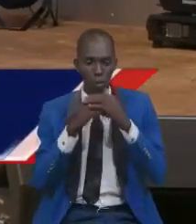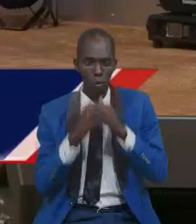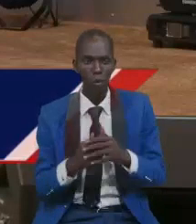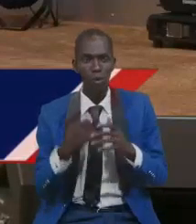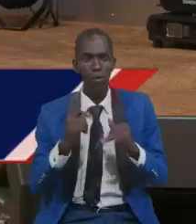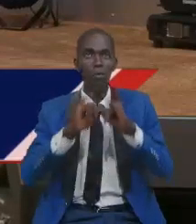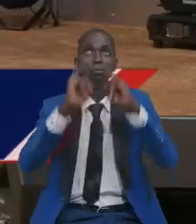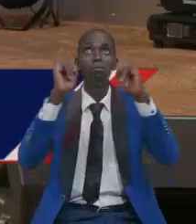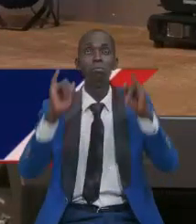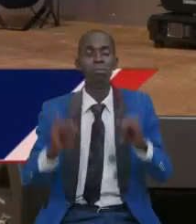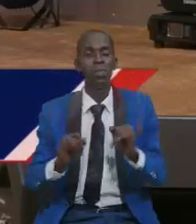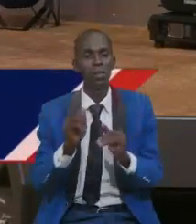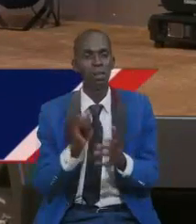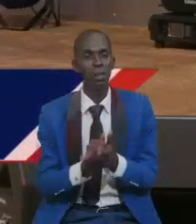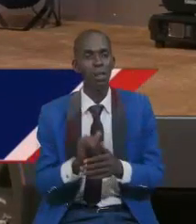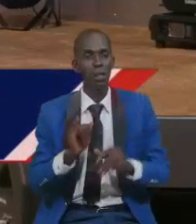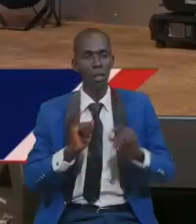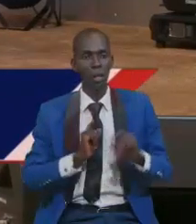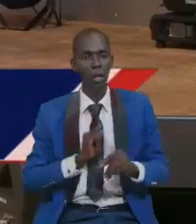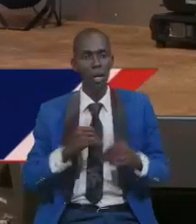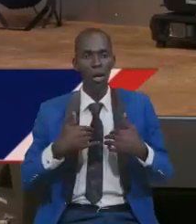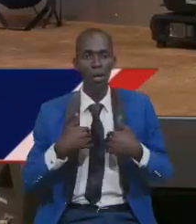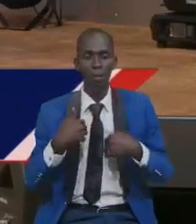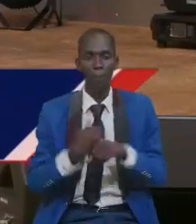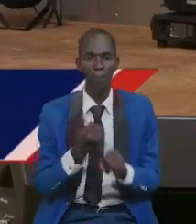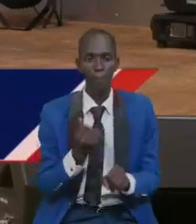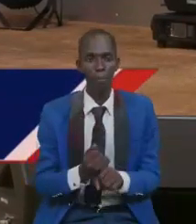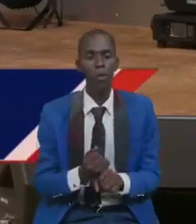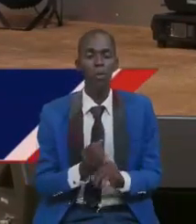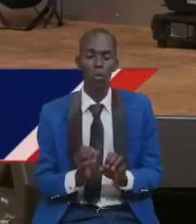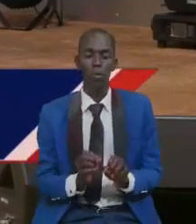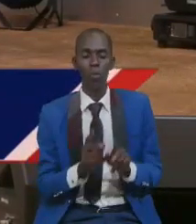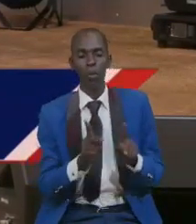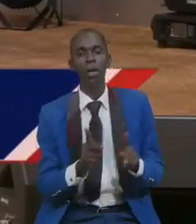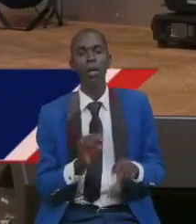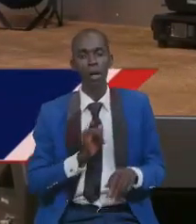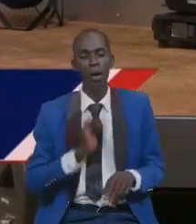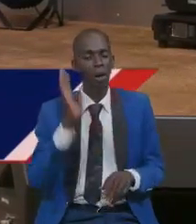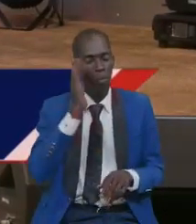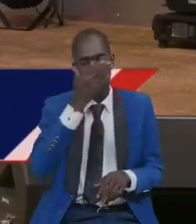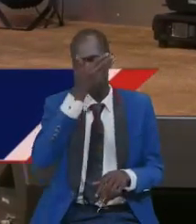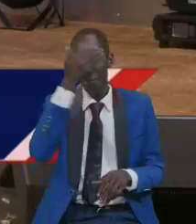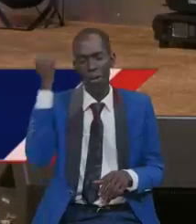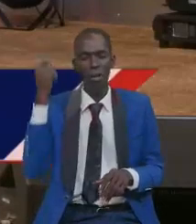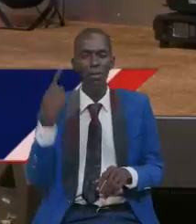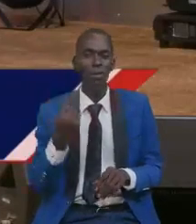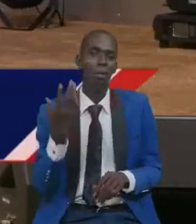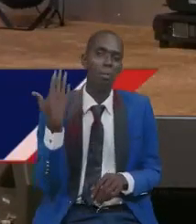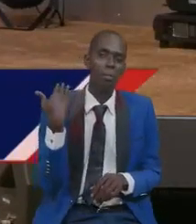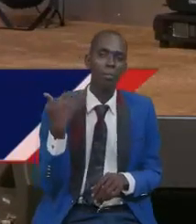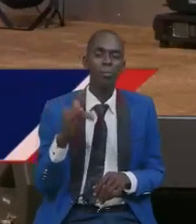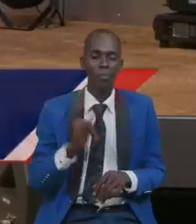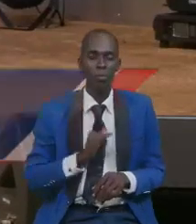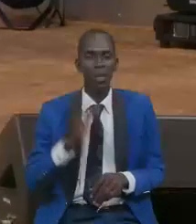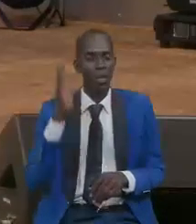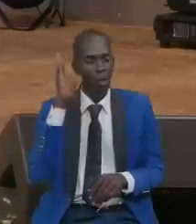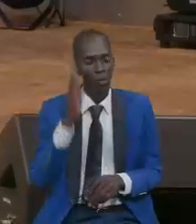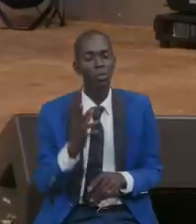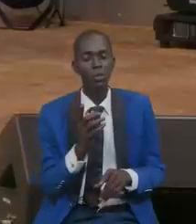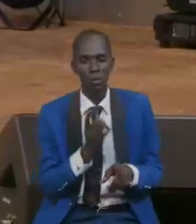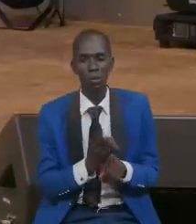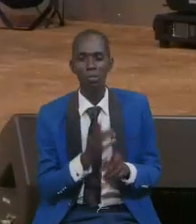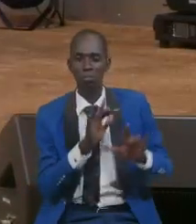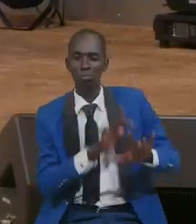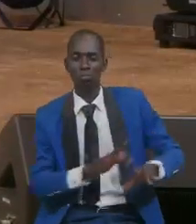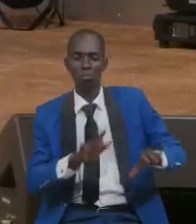I have made, well, I'll forget the past. I will just see that you took a foolish